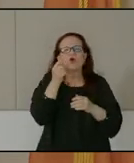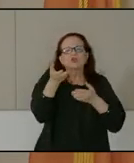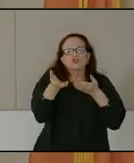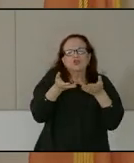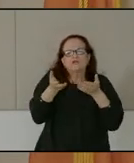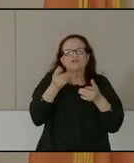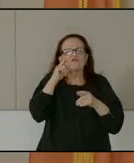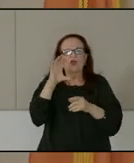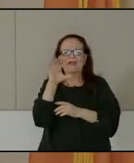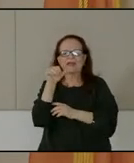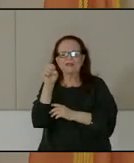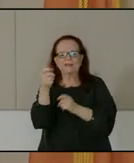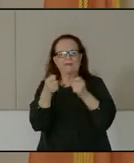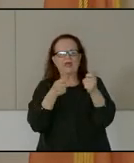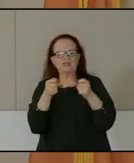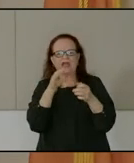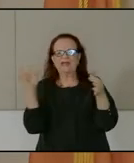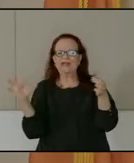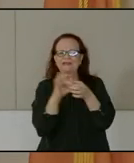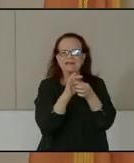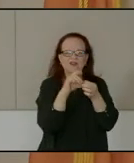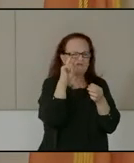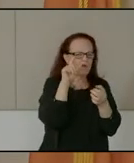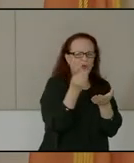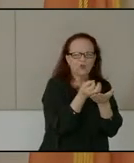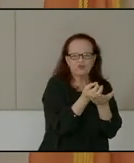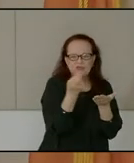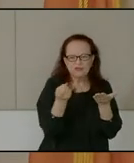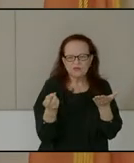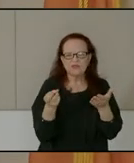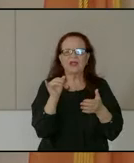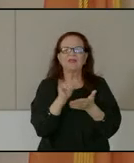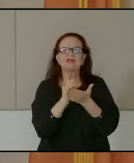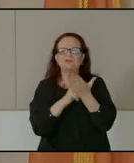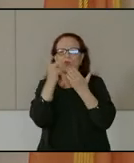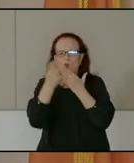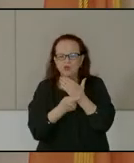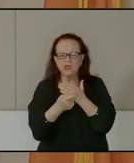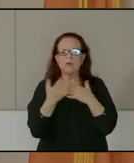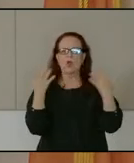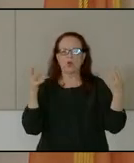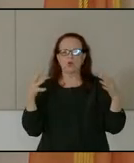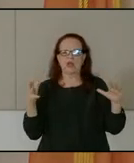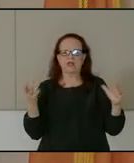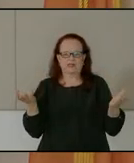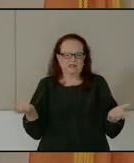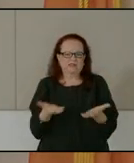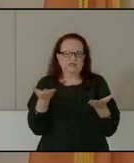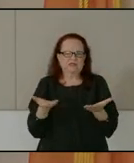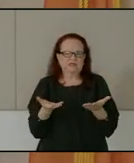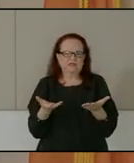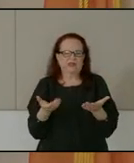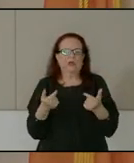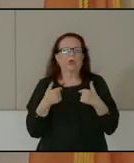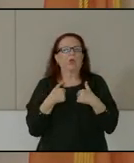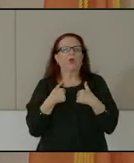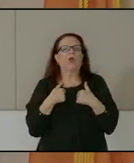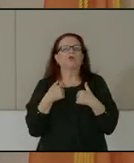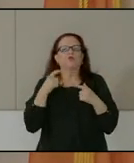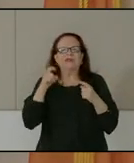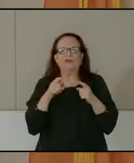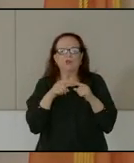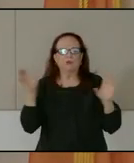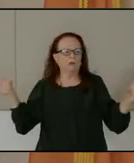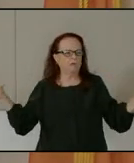and connections to resources. These programs and resources already exist. We are just